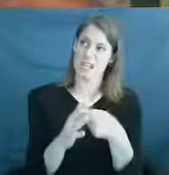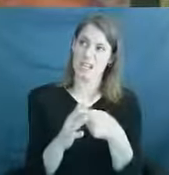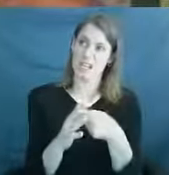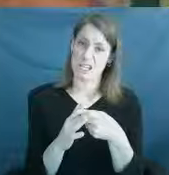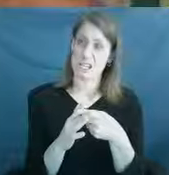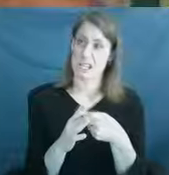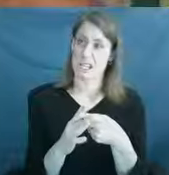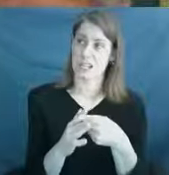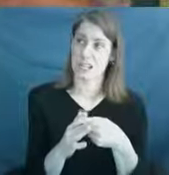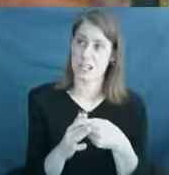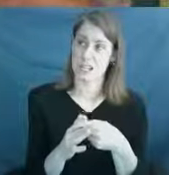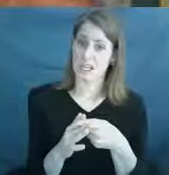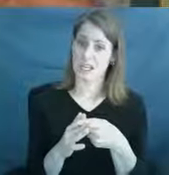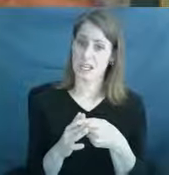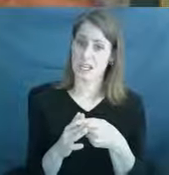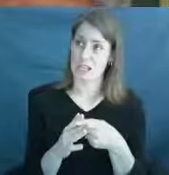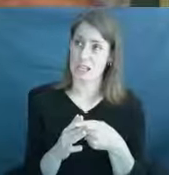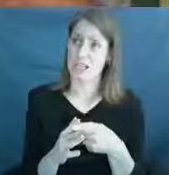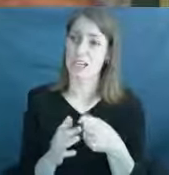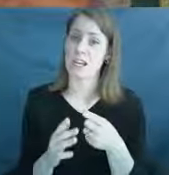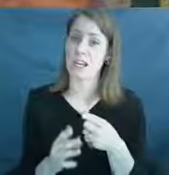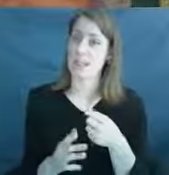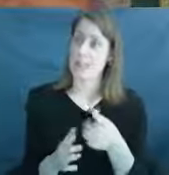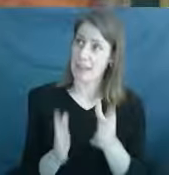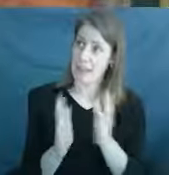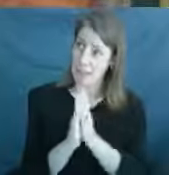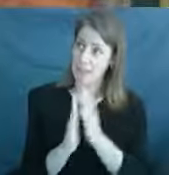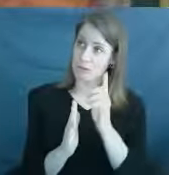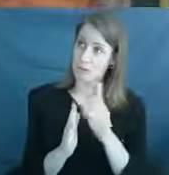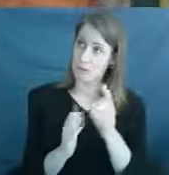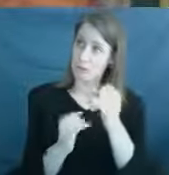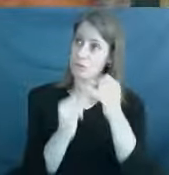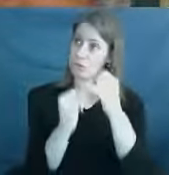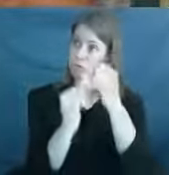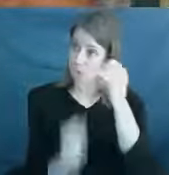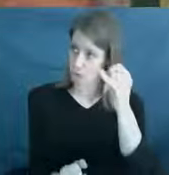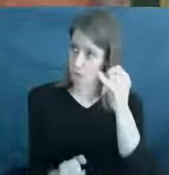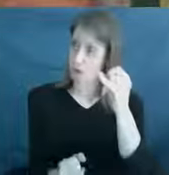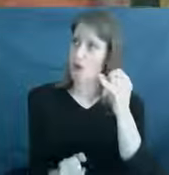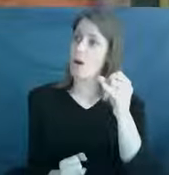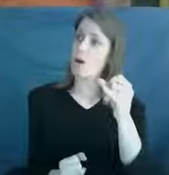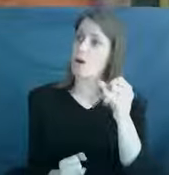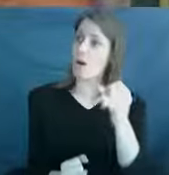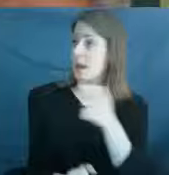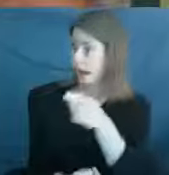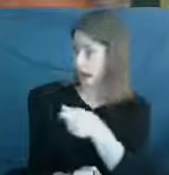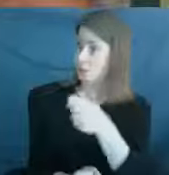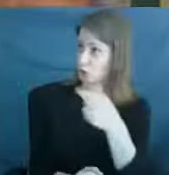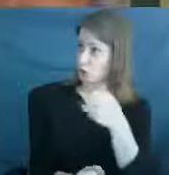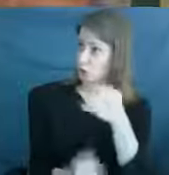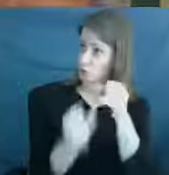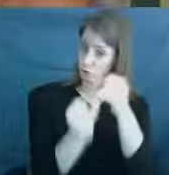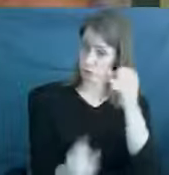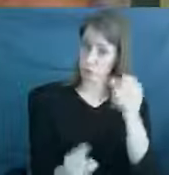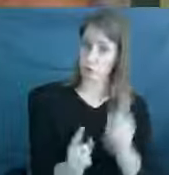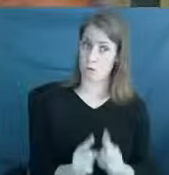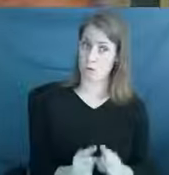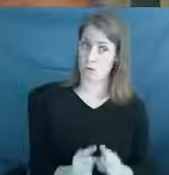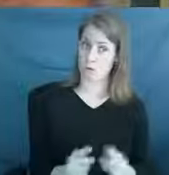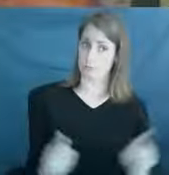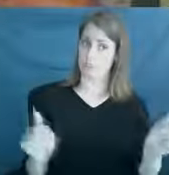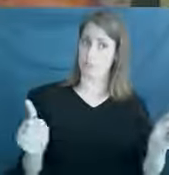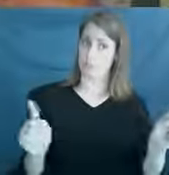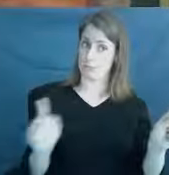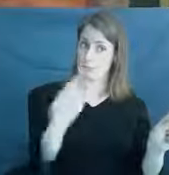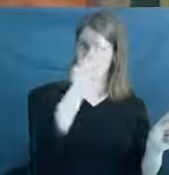first. I think at the beginning they gave you a hearing, and you drew the vertical line